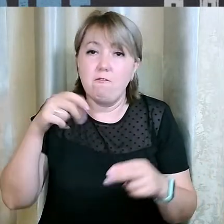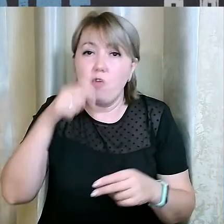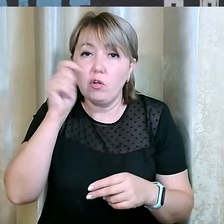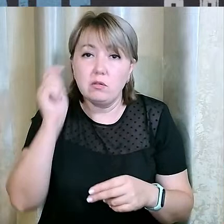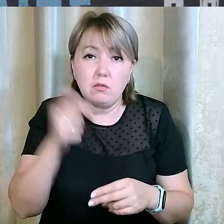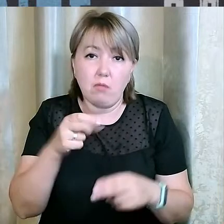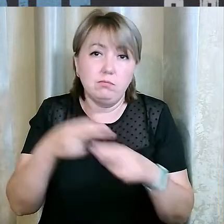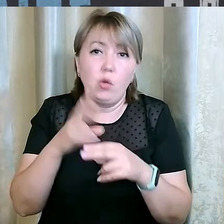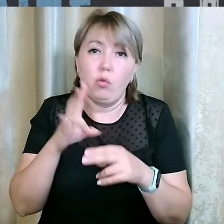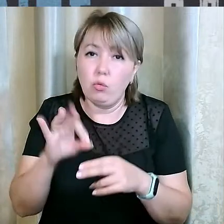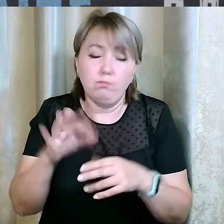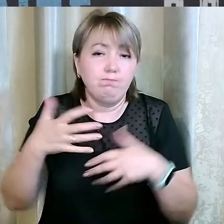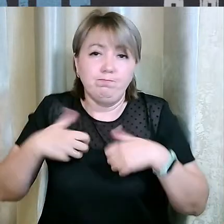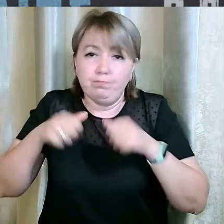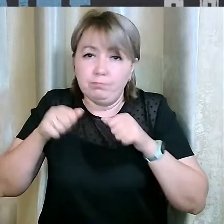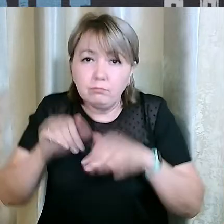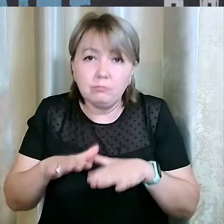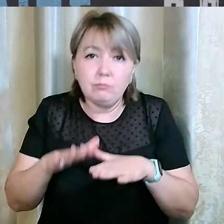the challenges of the war,